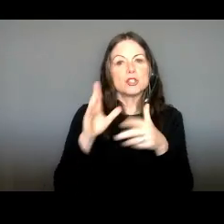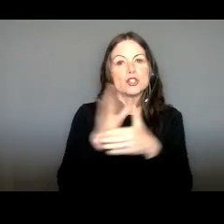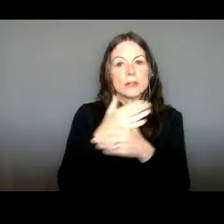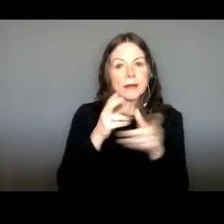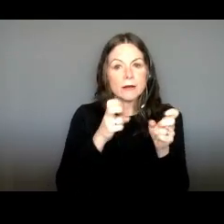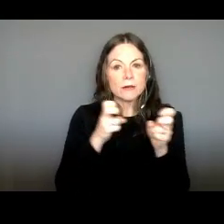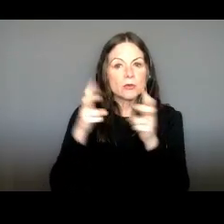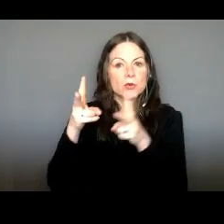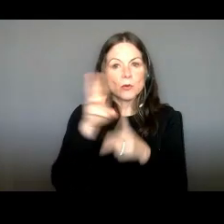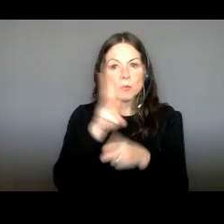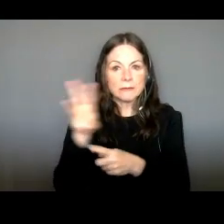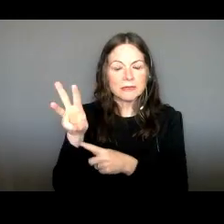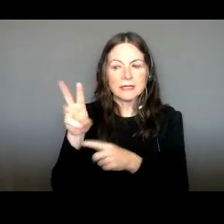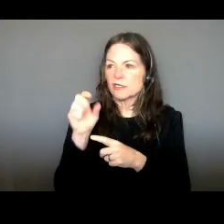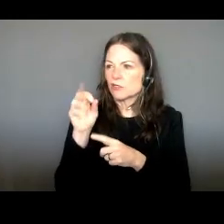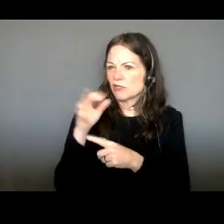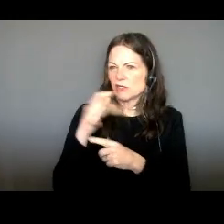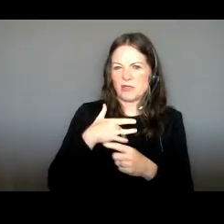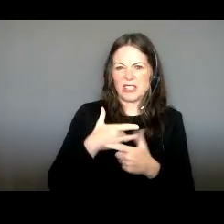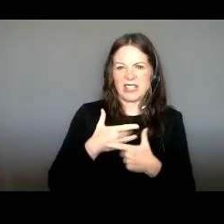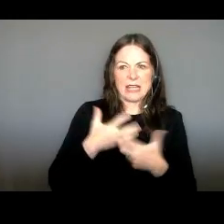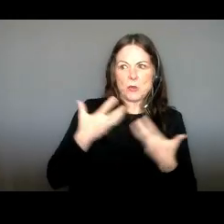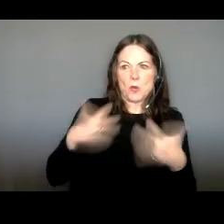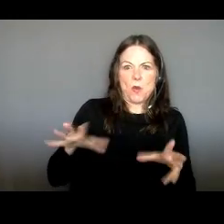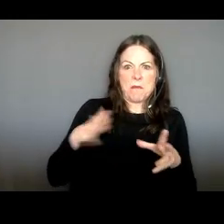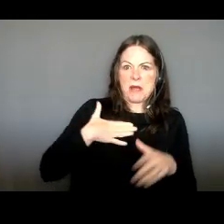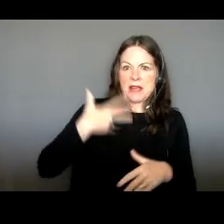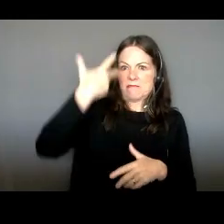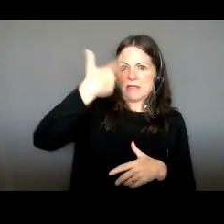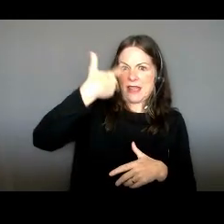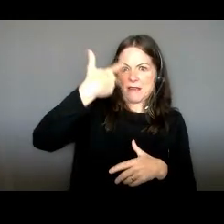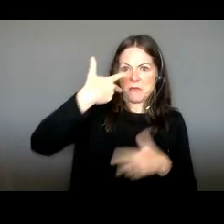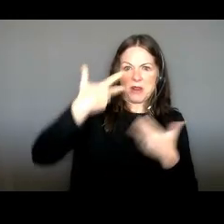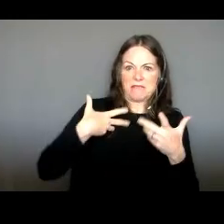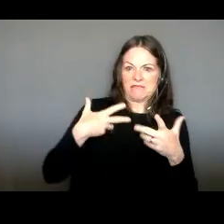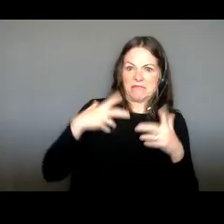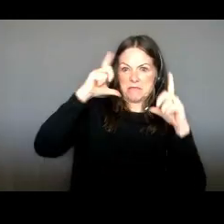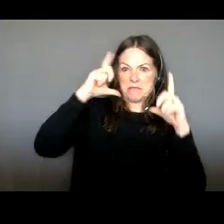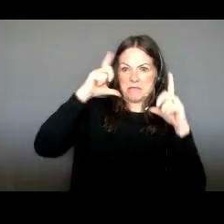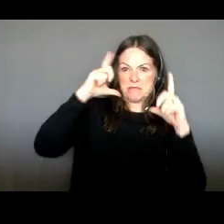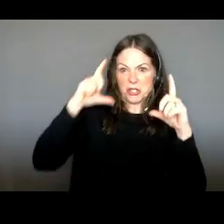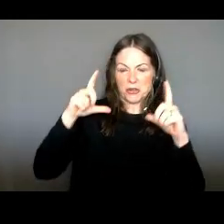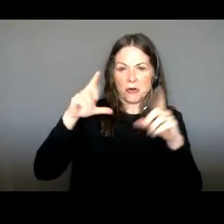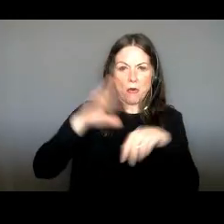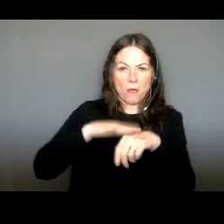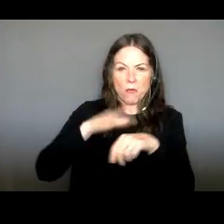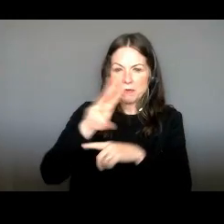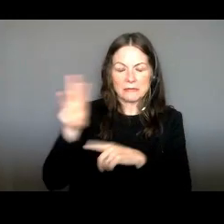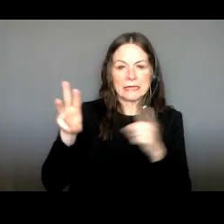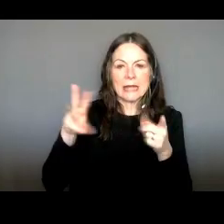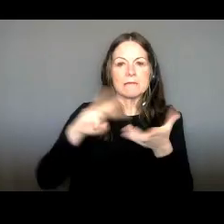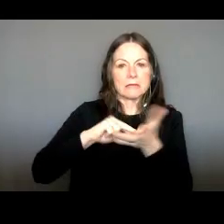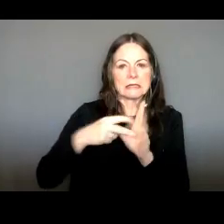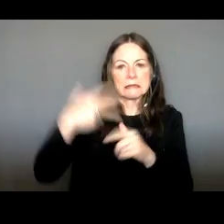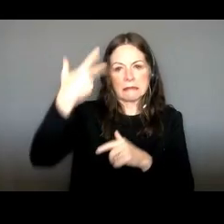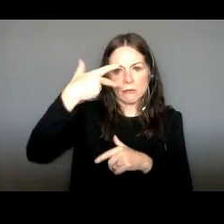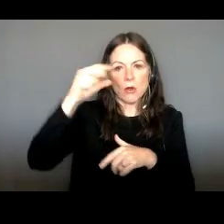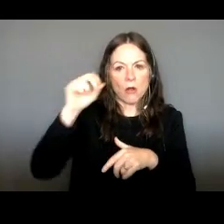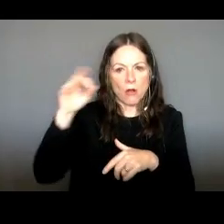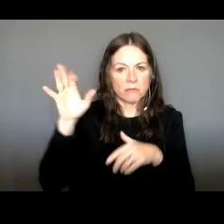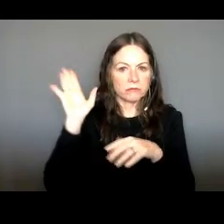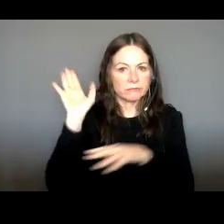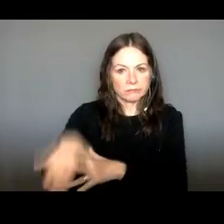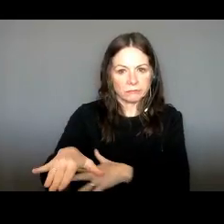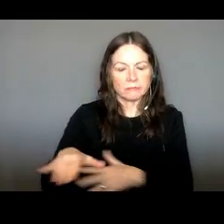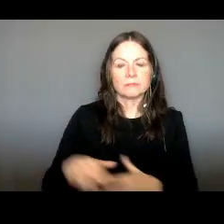your image or name captured, then please keep your camera off during the entire webinar and during Q&A session,